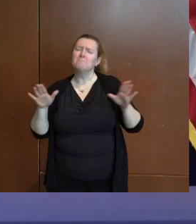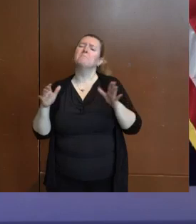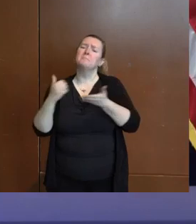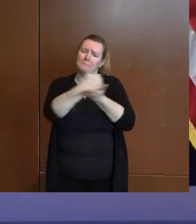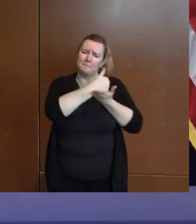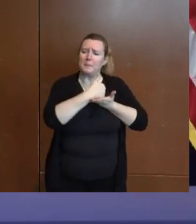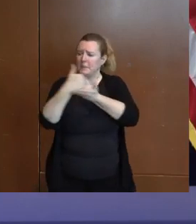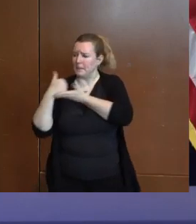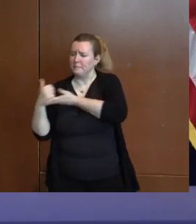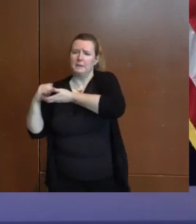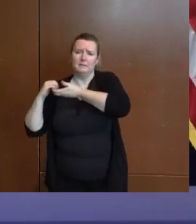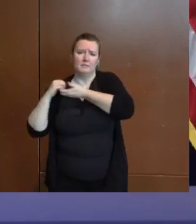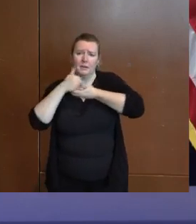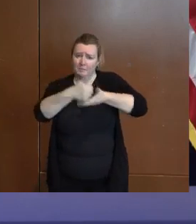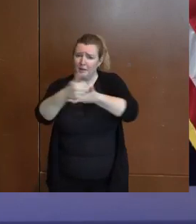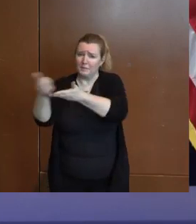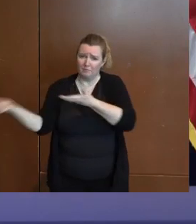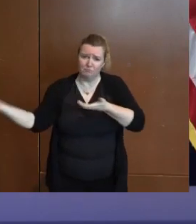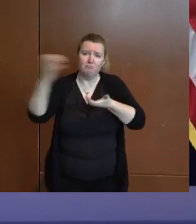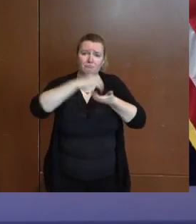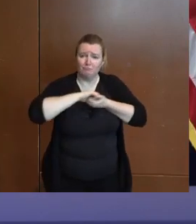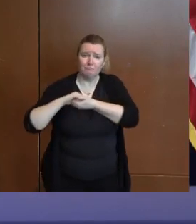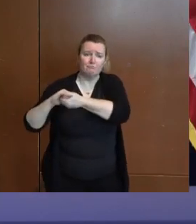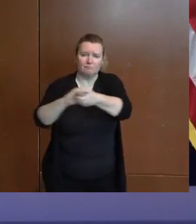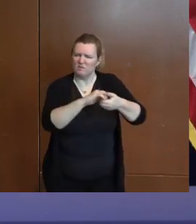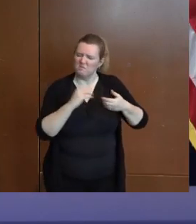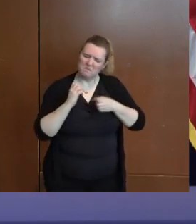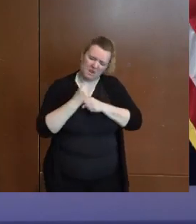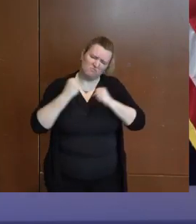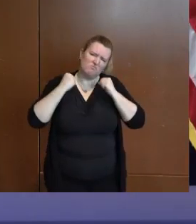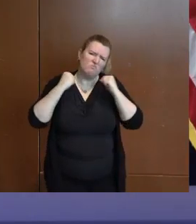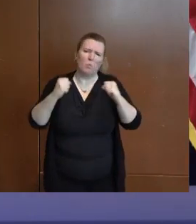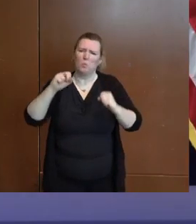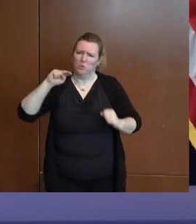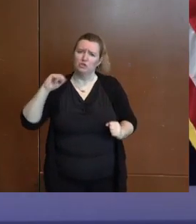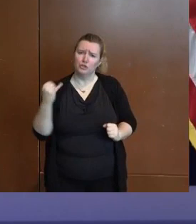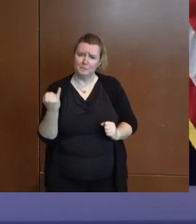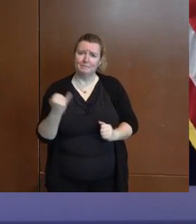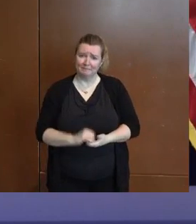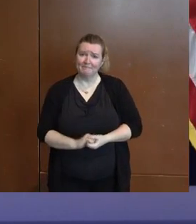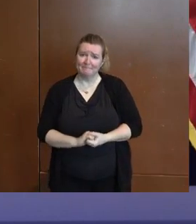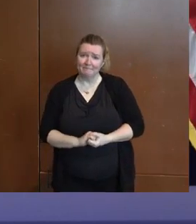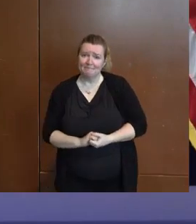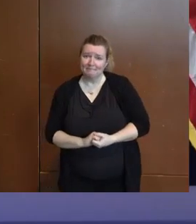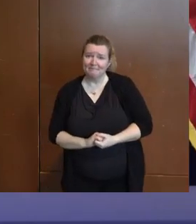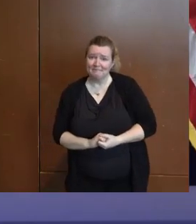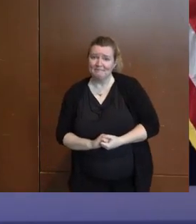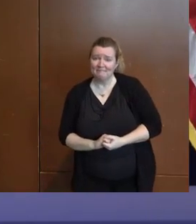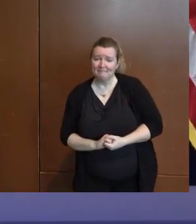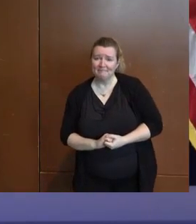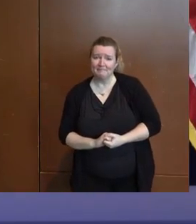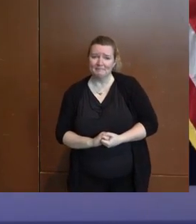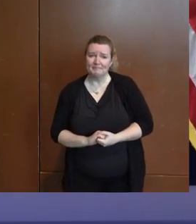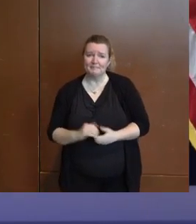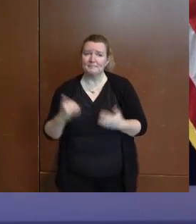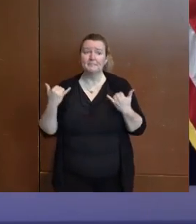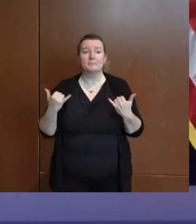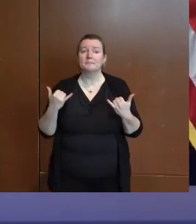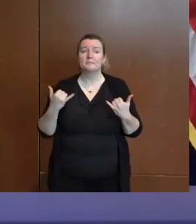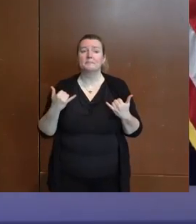ever before. With that, please help me welcome the person who needs no introduction, the Commissioner of the Department of